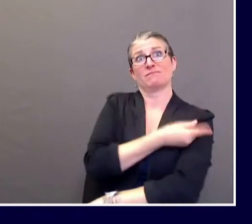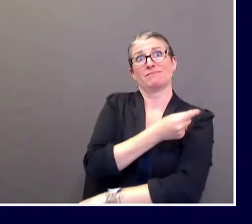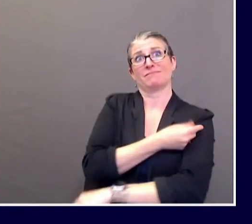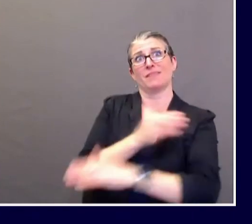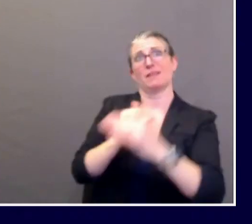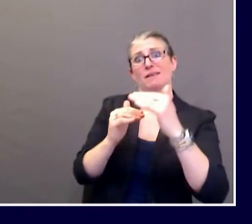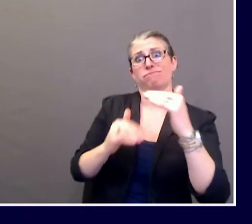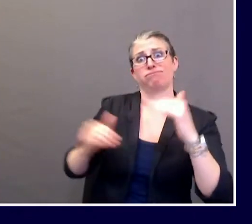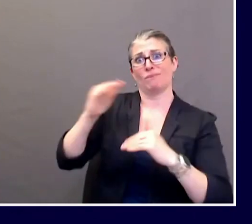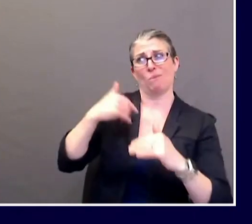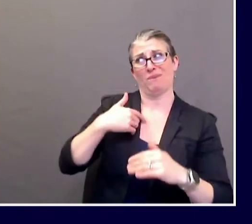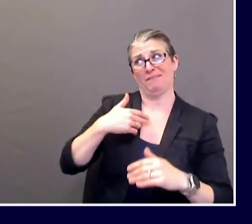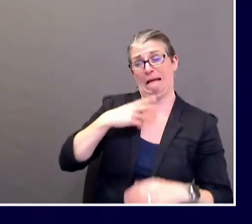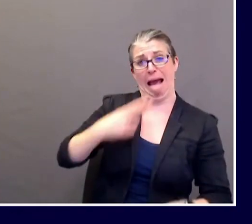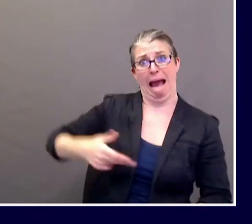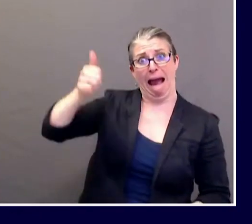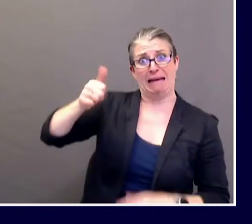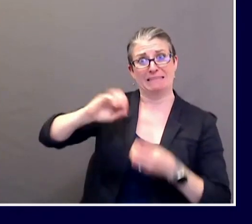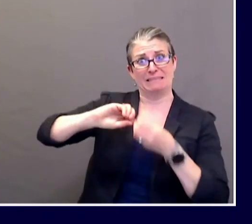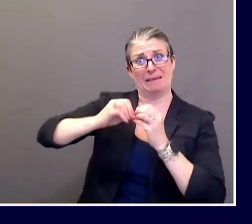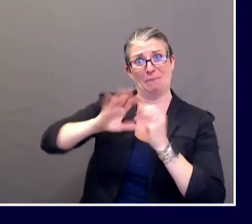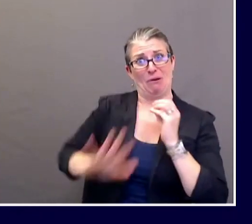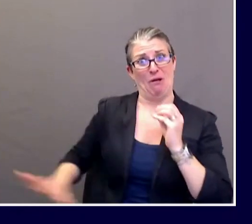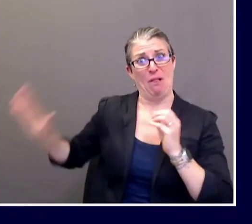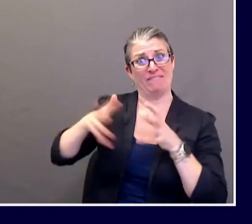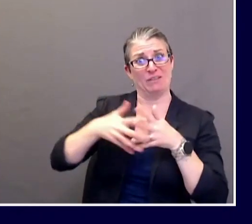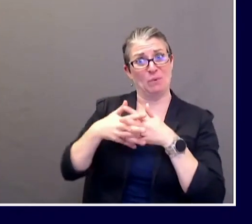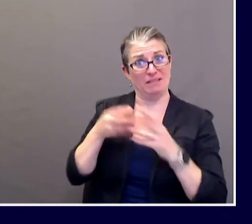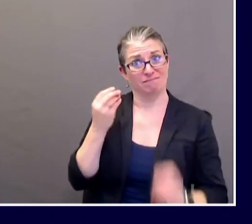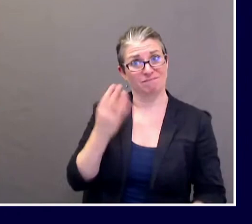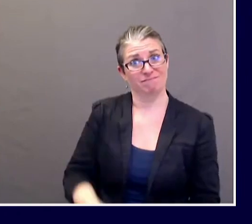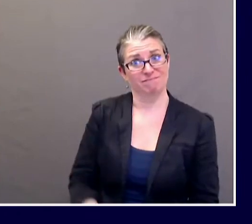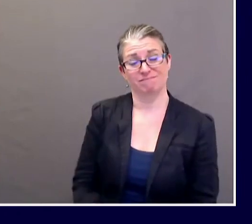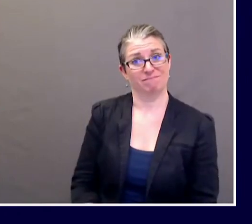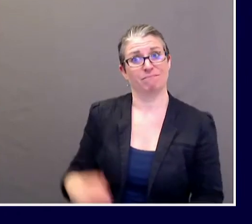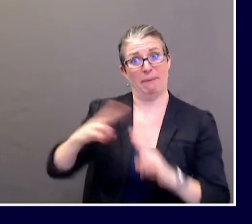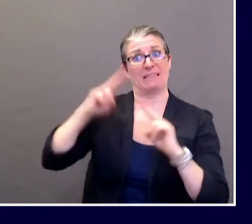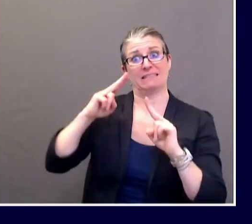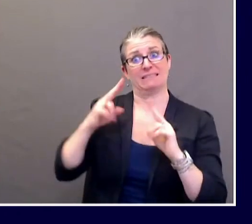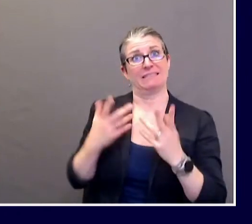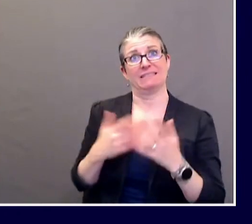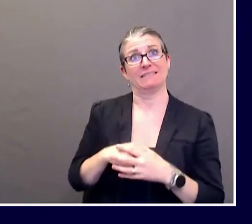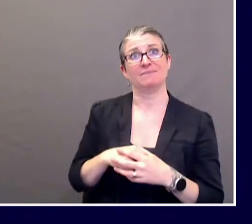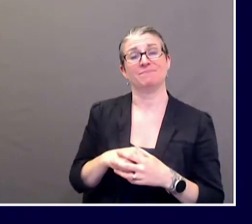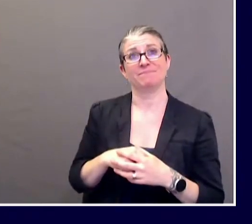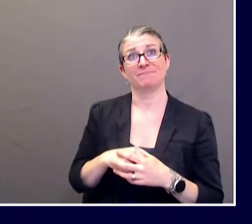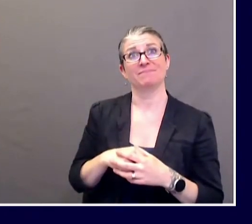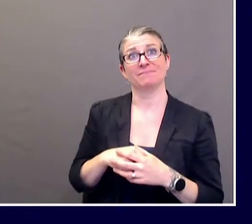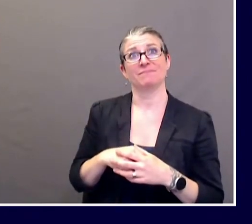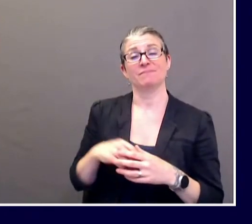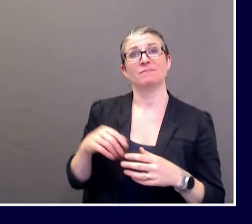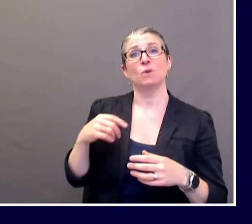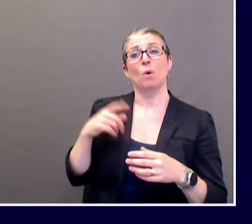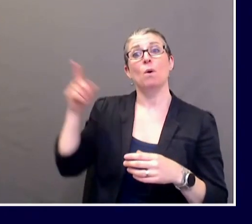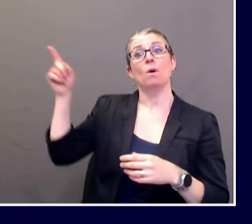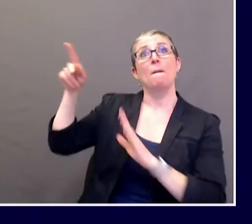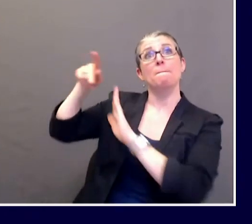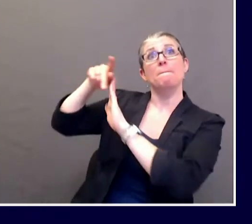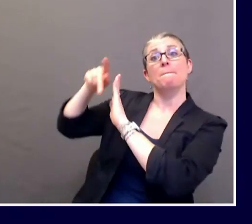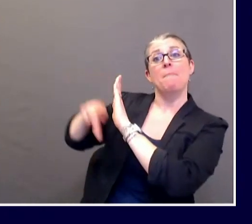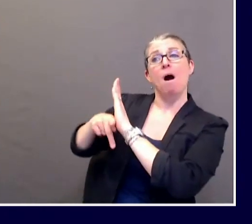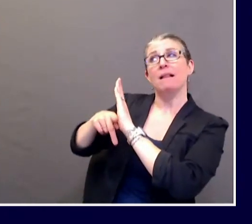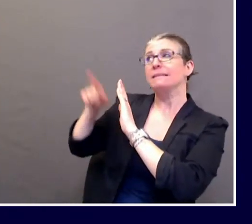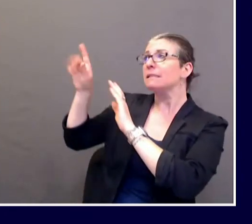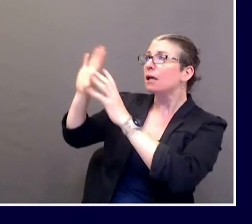Any policy when it comes to COVID partly has to contemplate what the policy will do, how effective will the strategy be, but